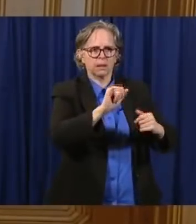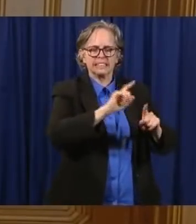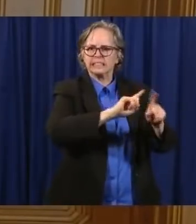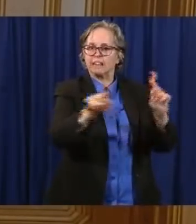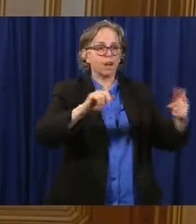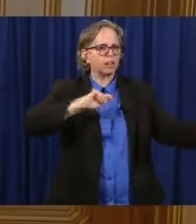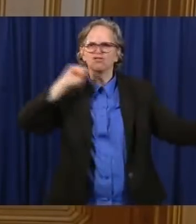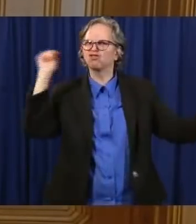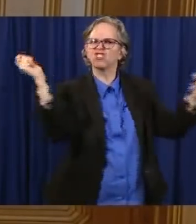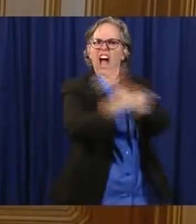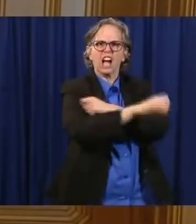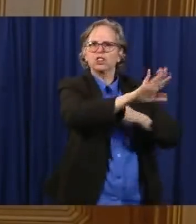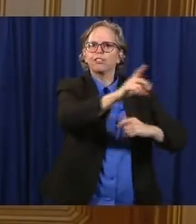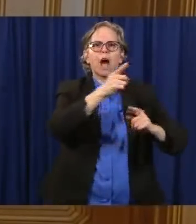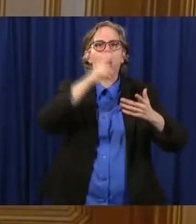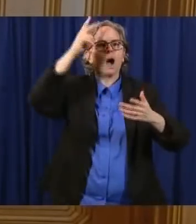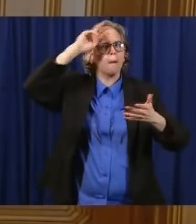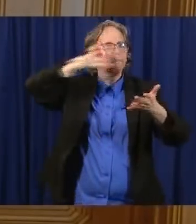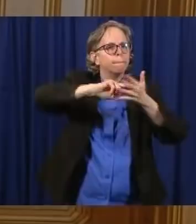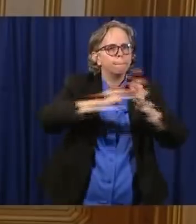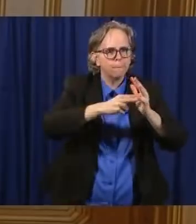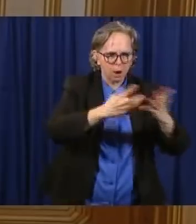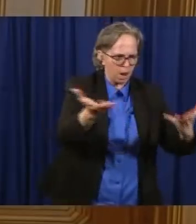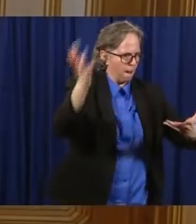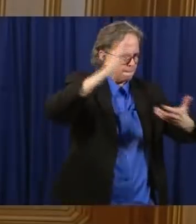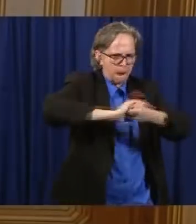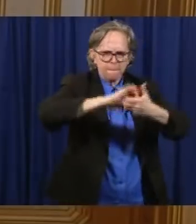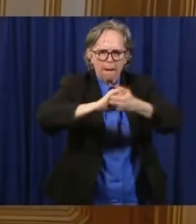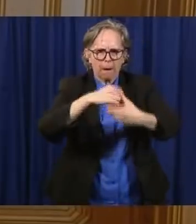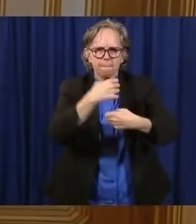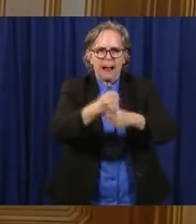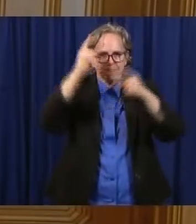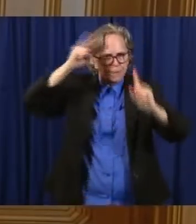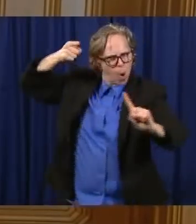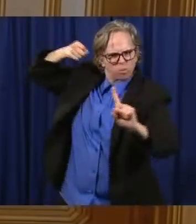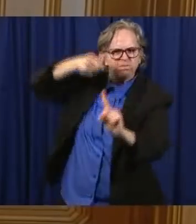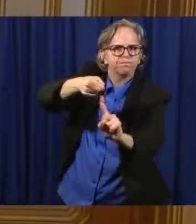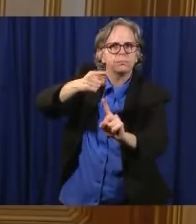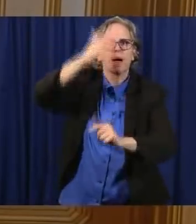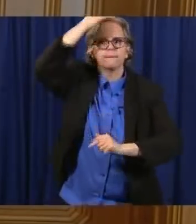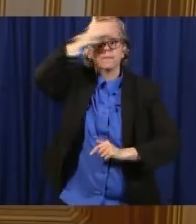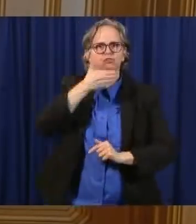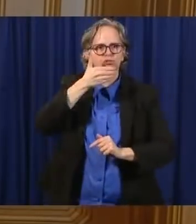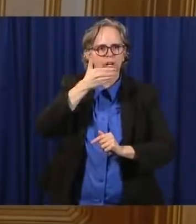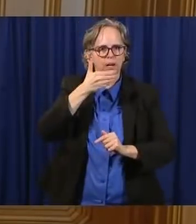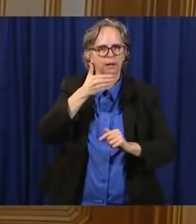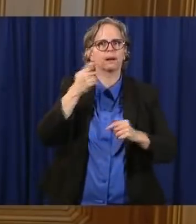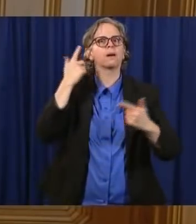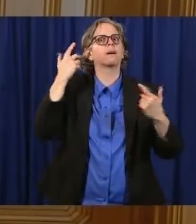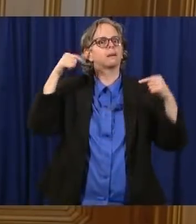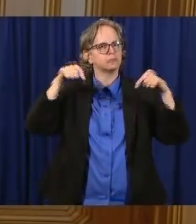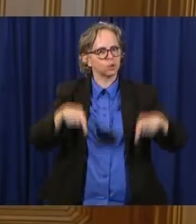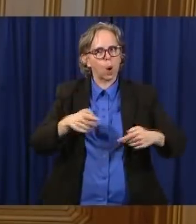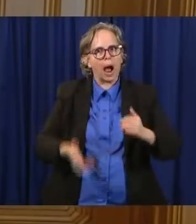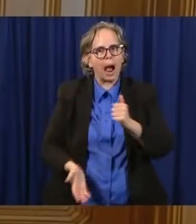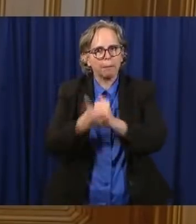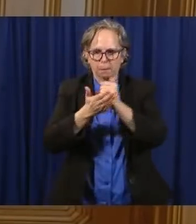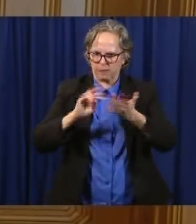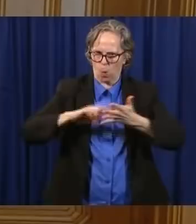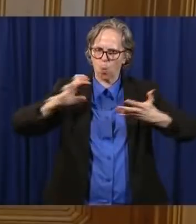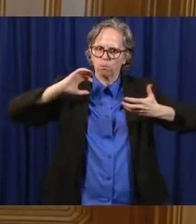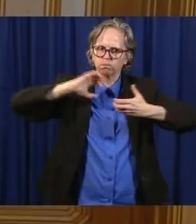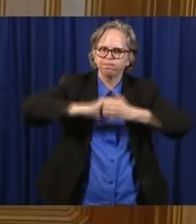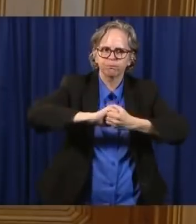These are true partnerships. Ohioans coming together, working together to find